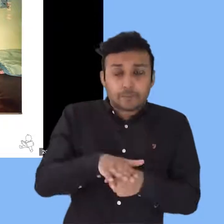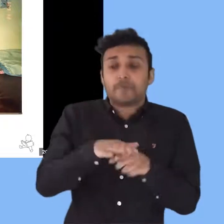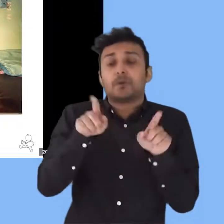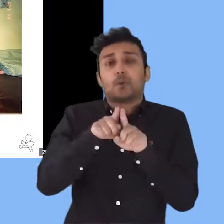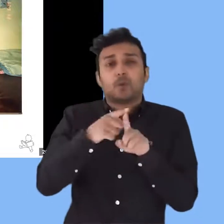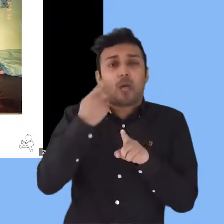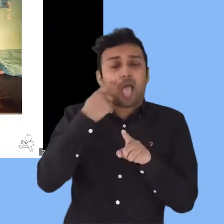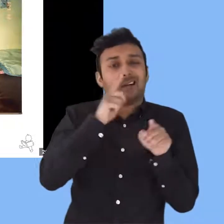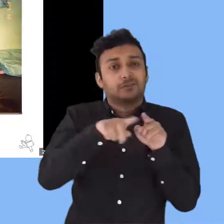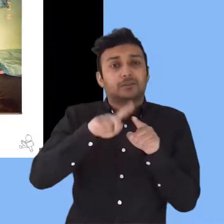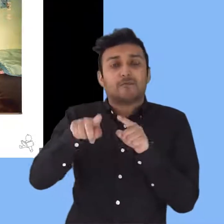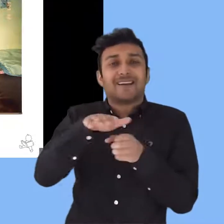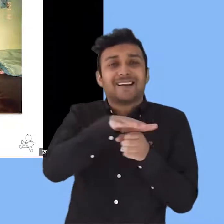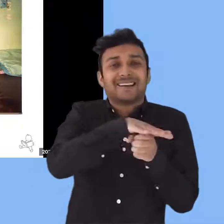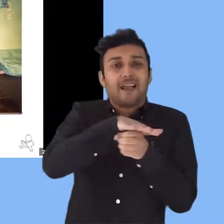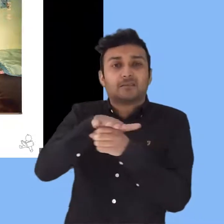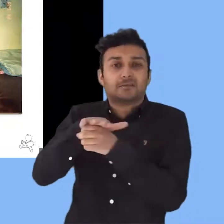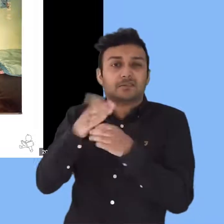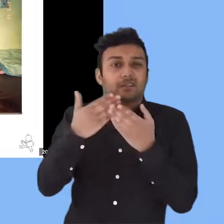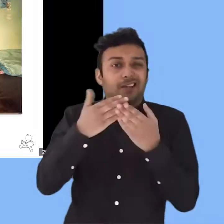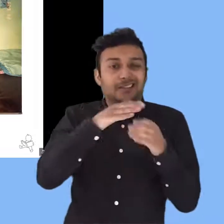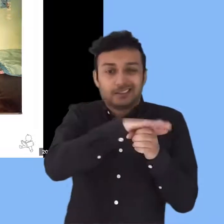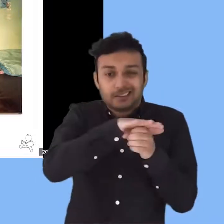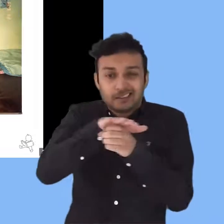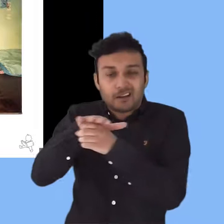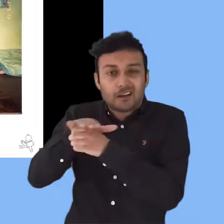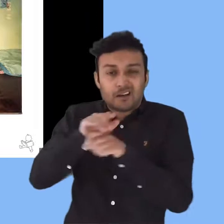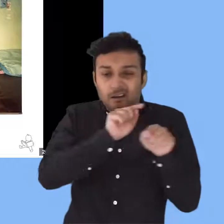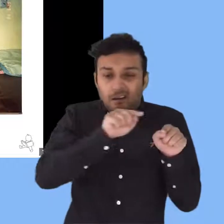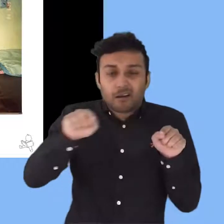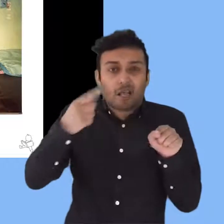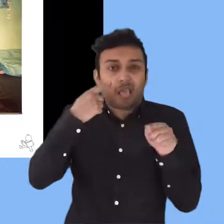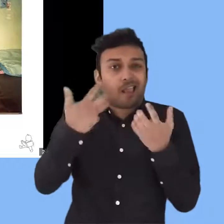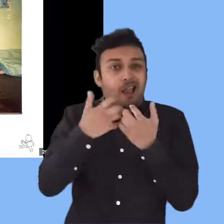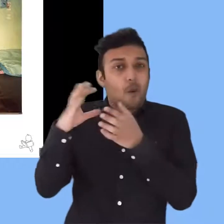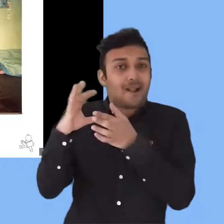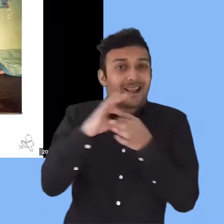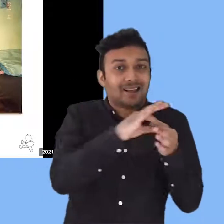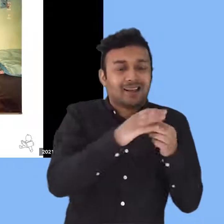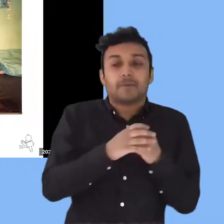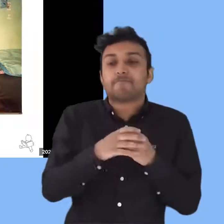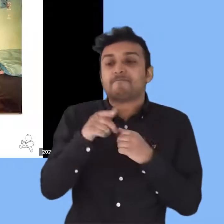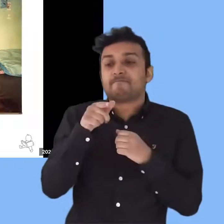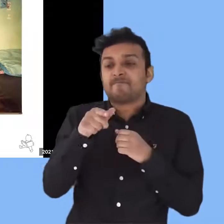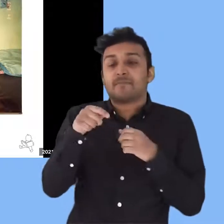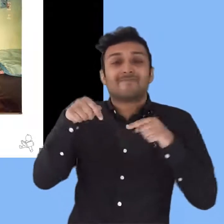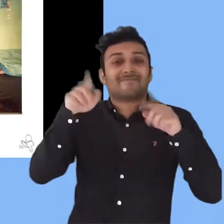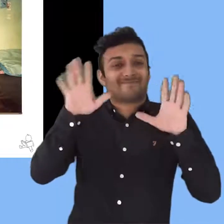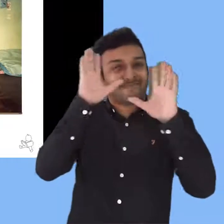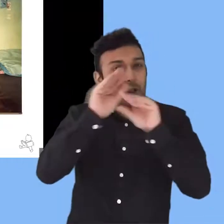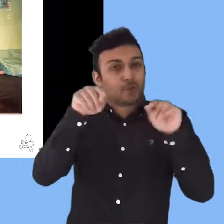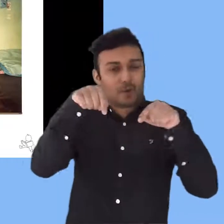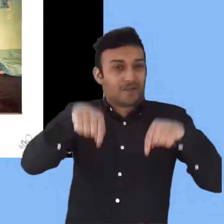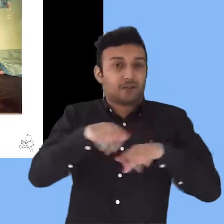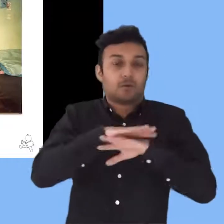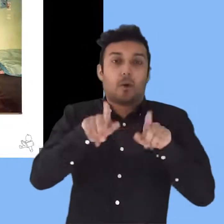continue this discussion beyond the current session. A bit of admin before I start. It's not a how-to guide, so there's not really going to be a